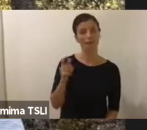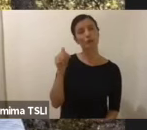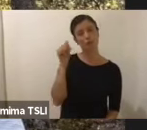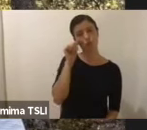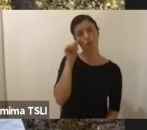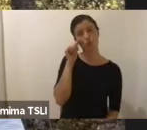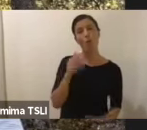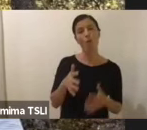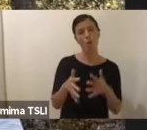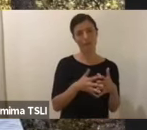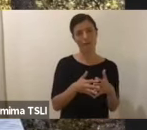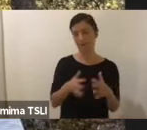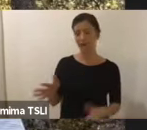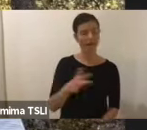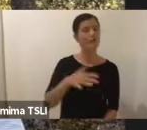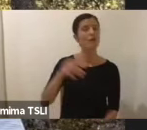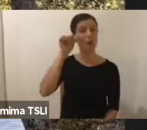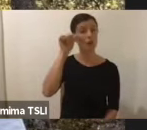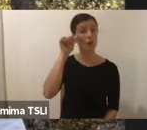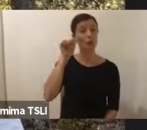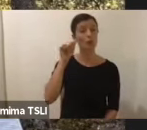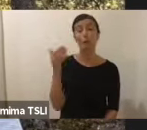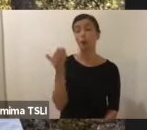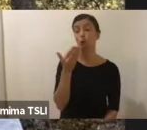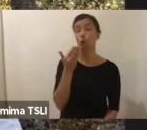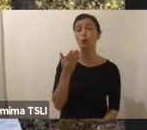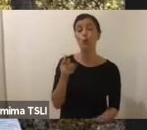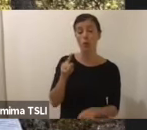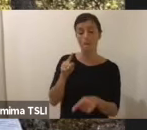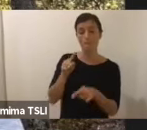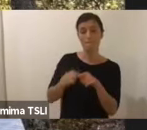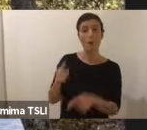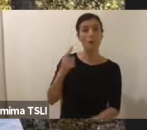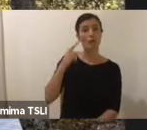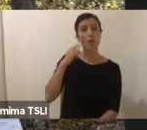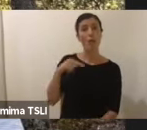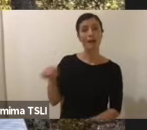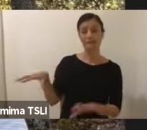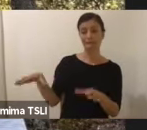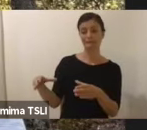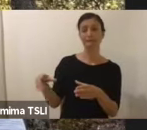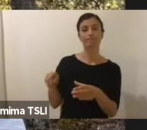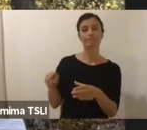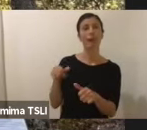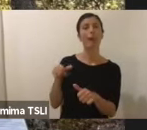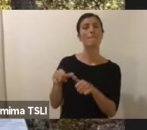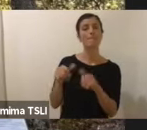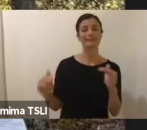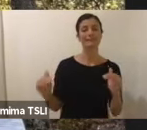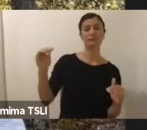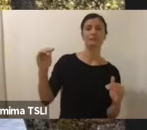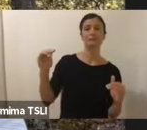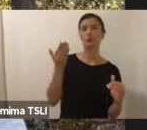better school this is unquestioned everybody knows it is scientifically proven um proven through